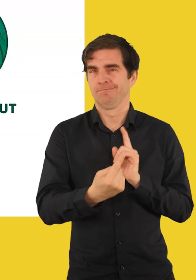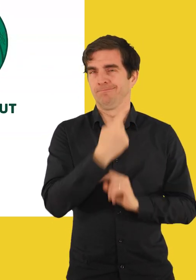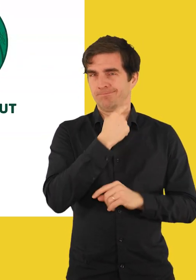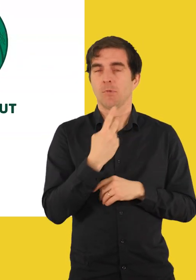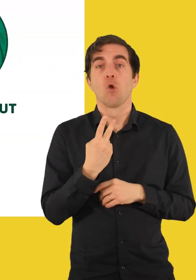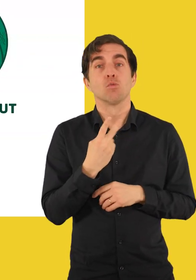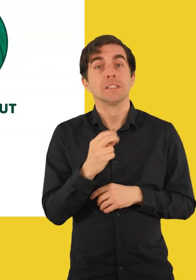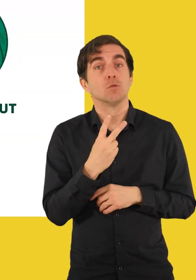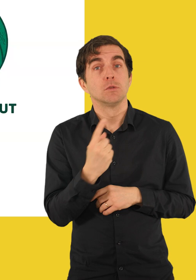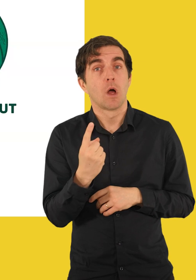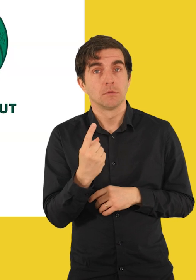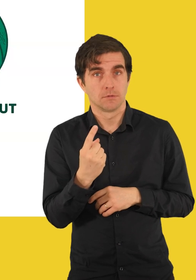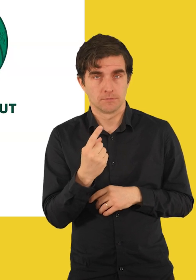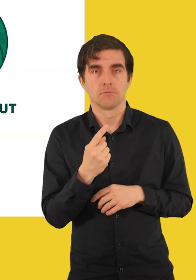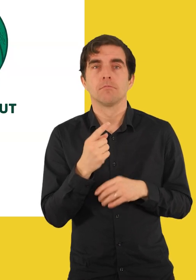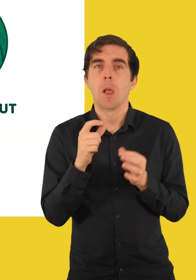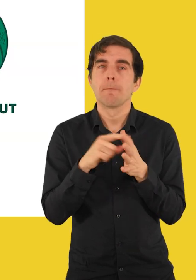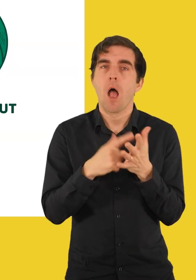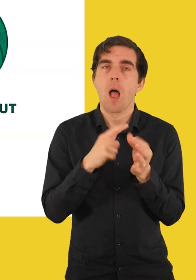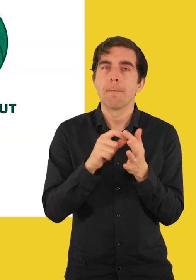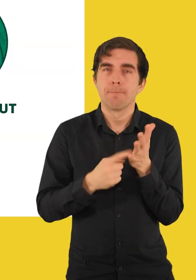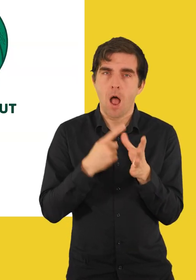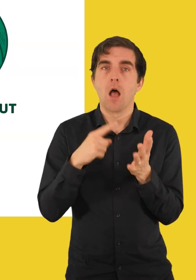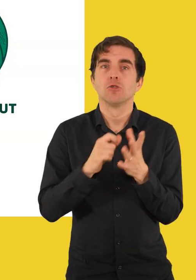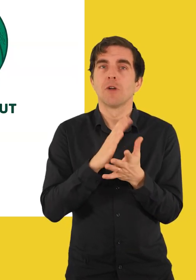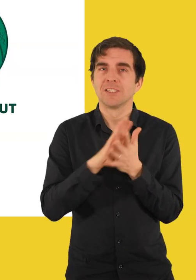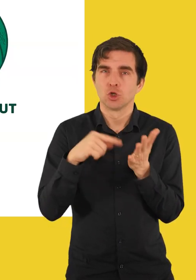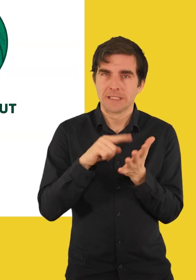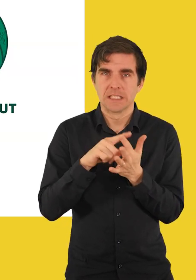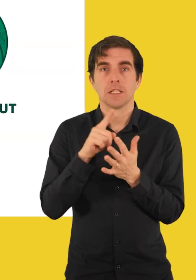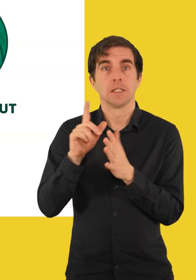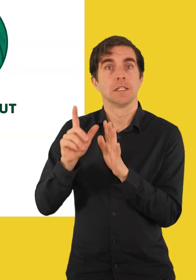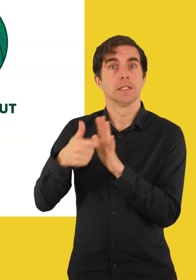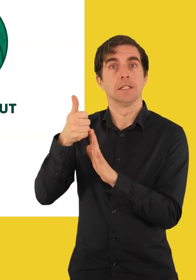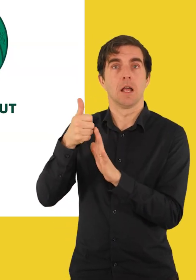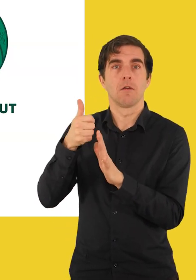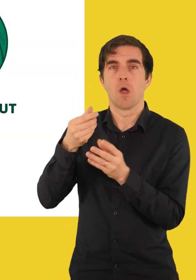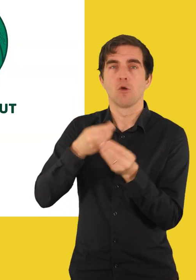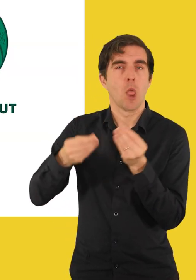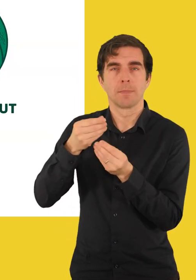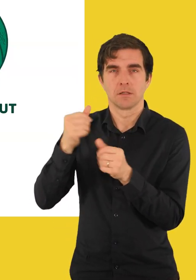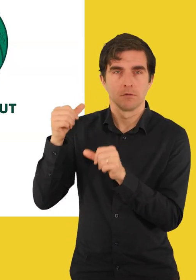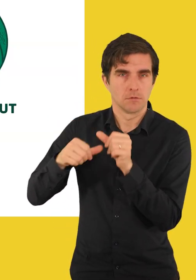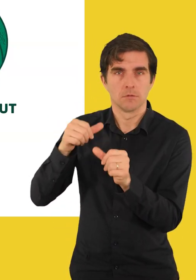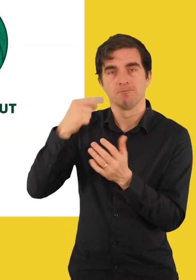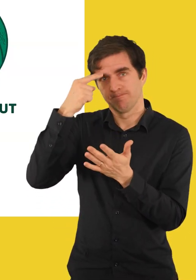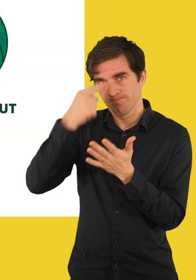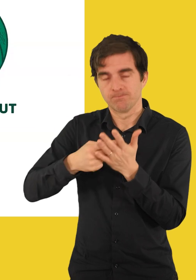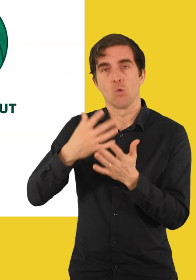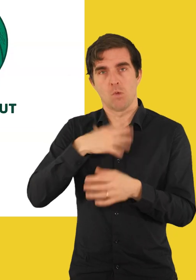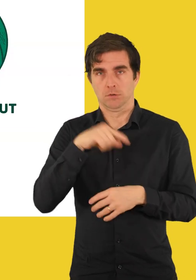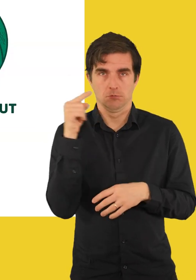that in 2021, Barbara Tracht, the Secretary of State of Economic Transition here in Brussels, decided